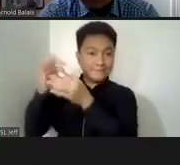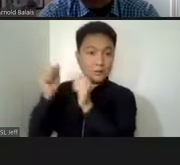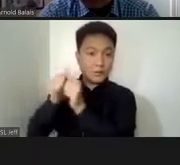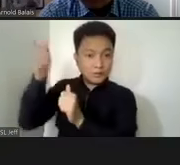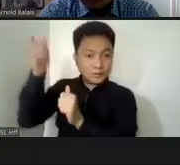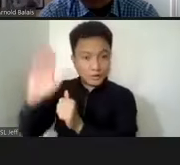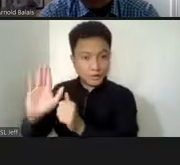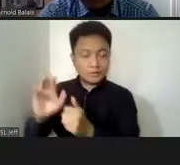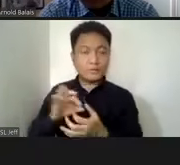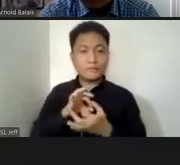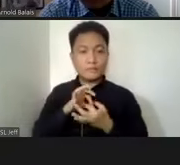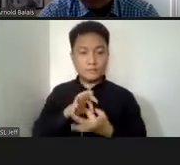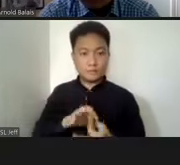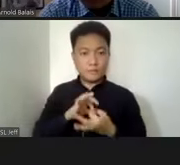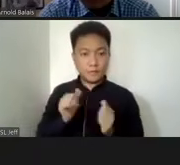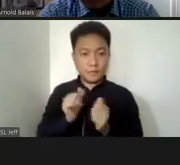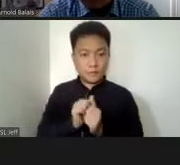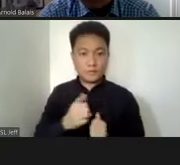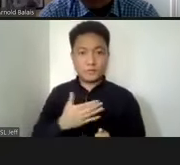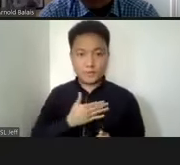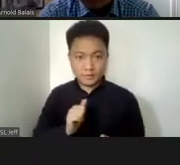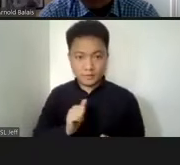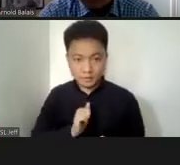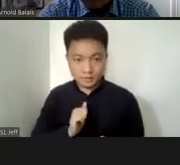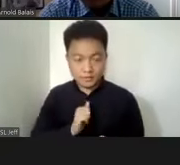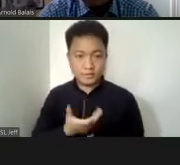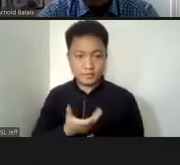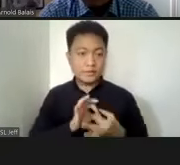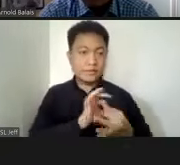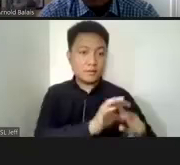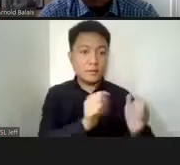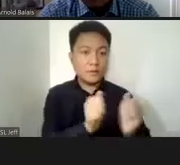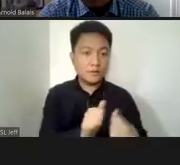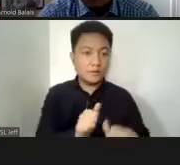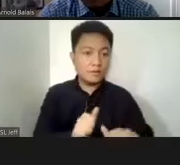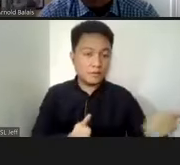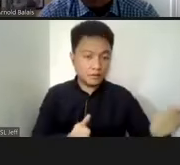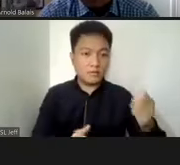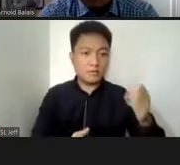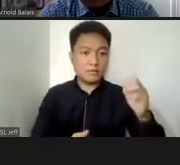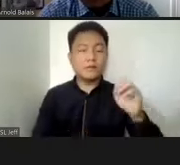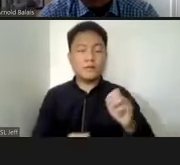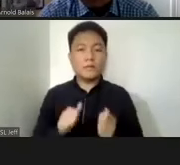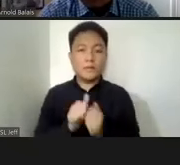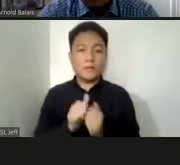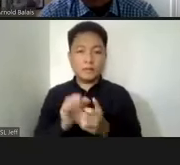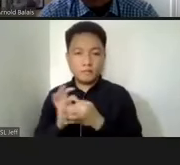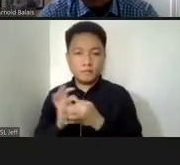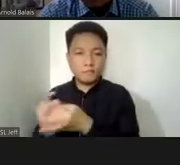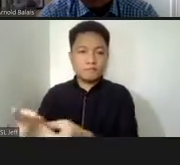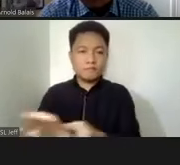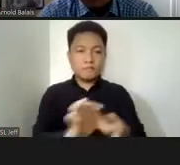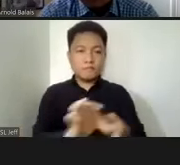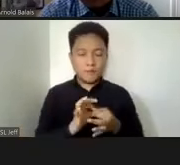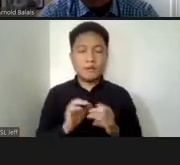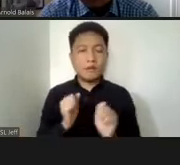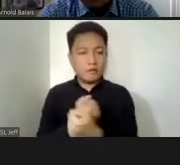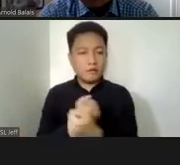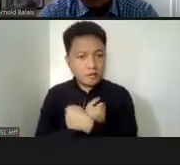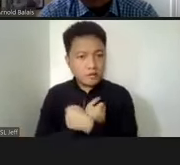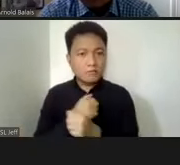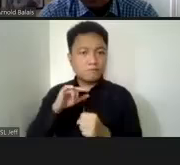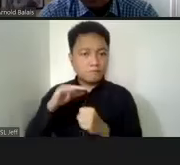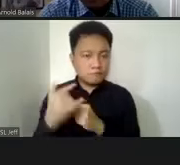patience for the others. Therefore, you will treat them justly and fairly and peacefully. Mm. The